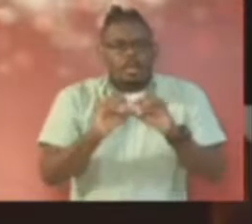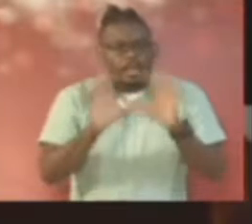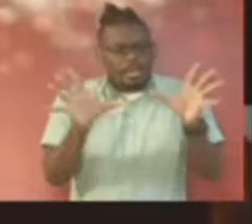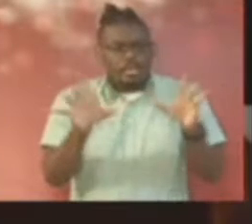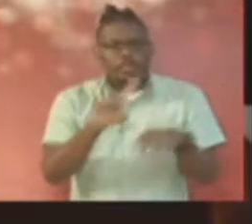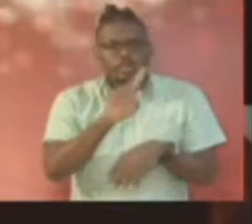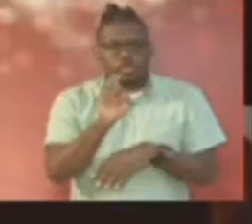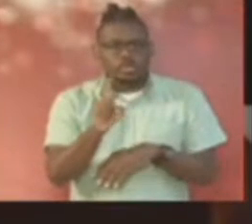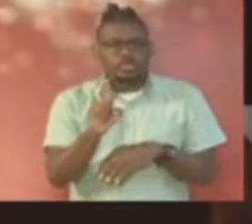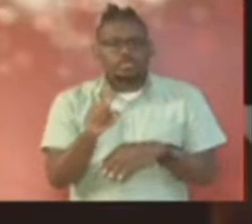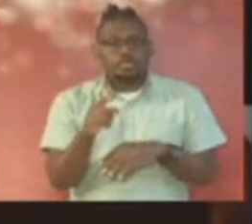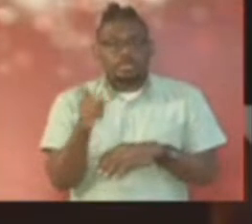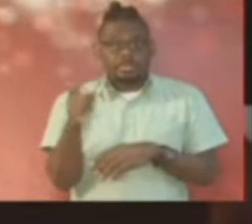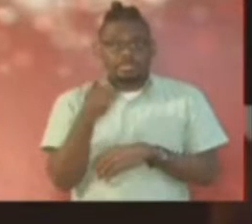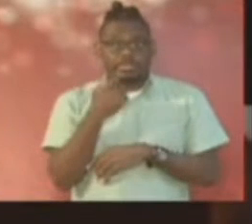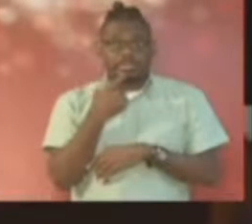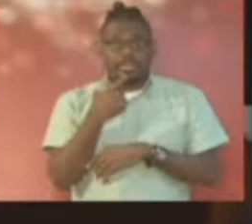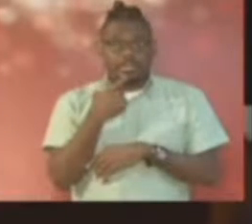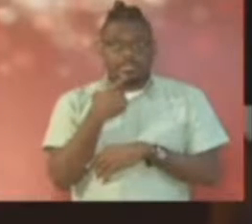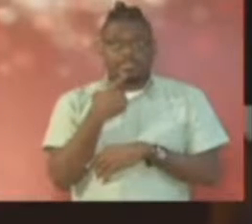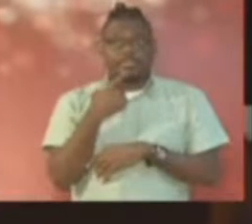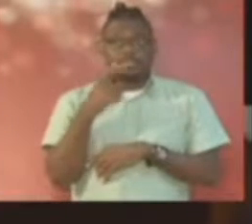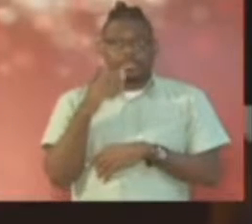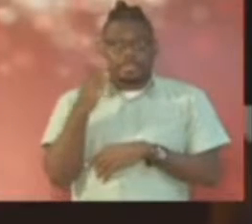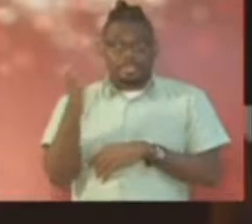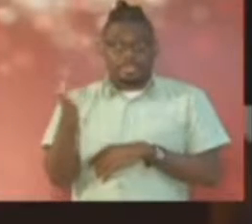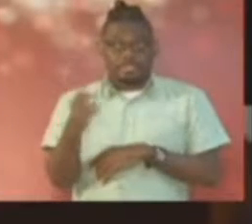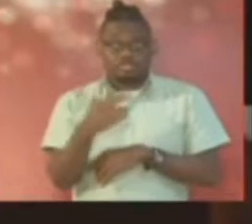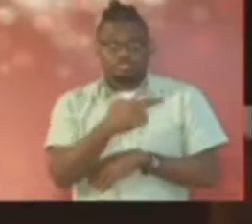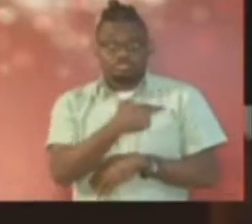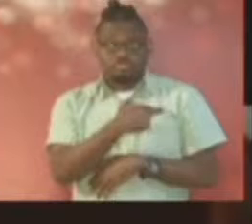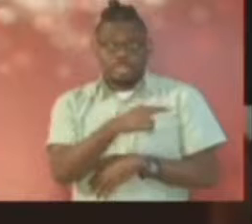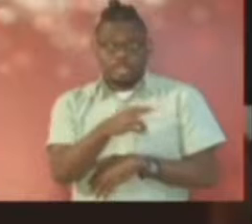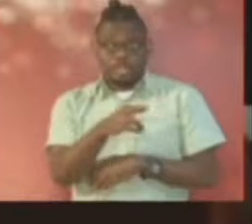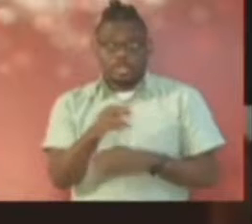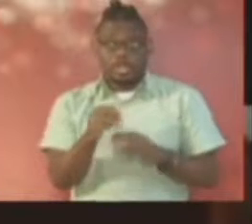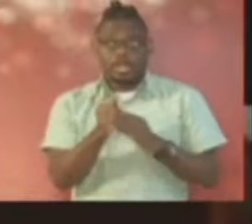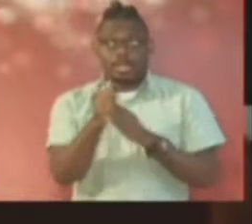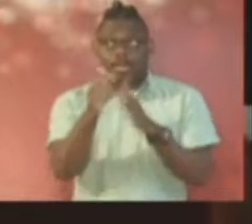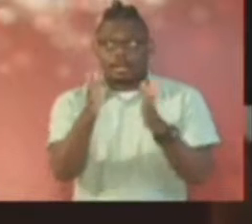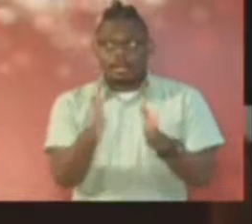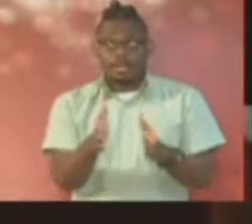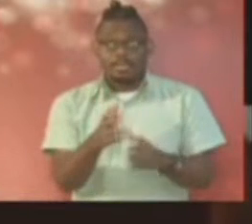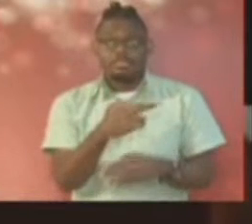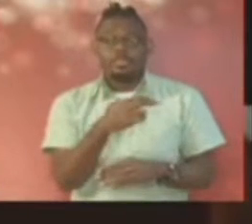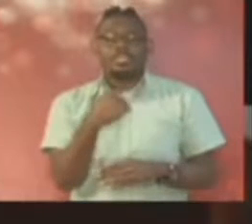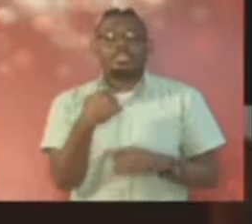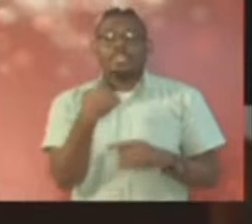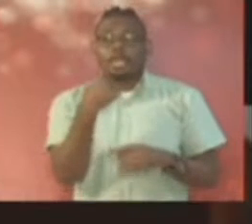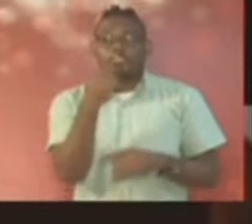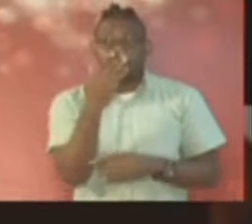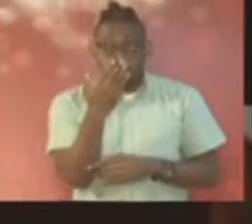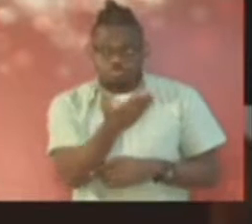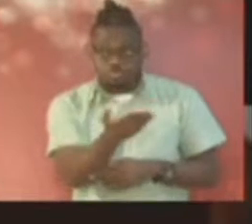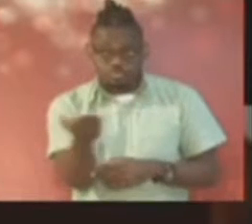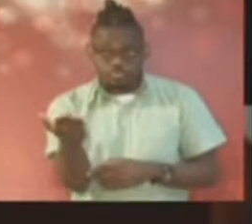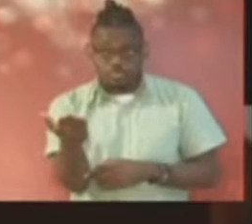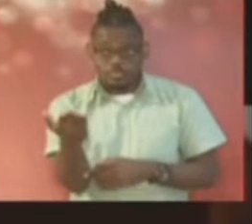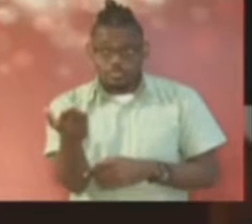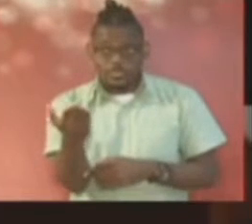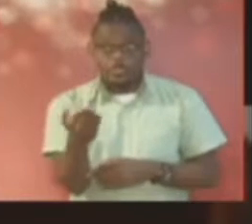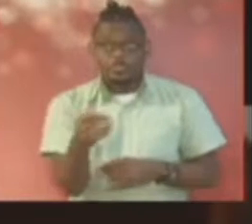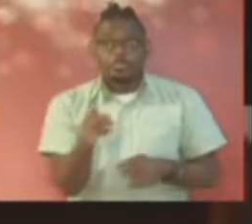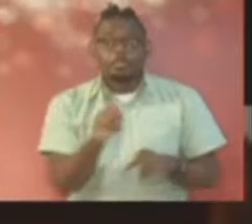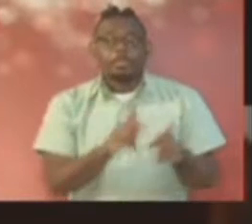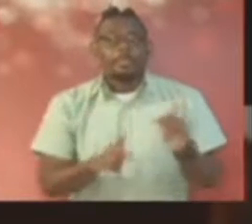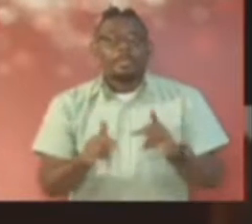saying, as one who is a practitioner in religion, I can tell you, in respect of the liturgy, people will sing